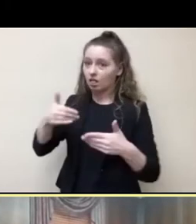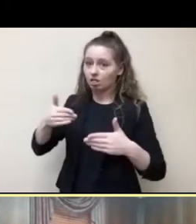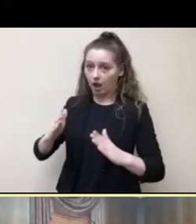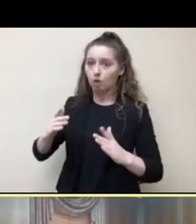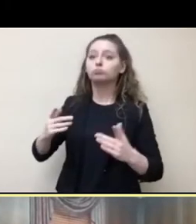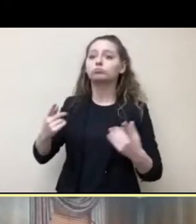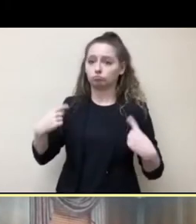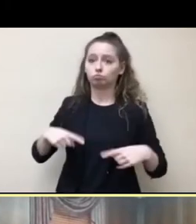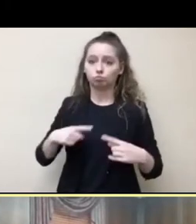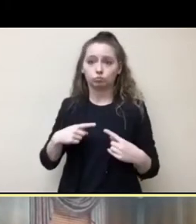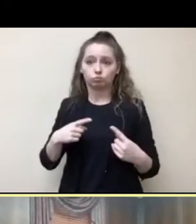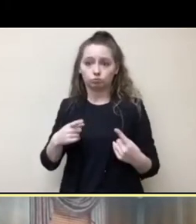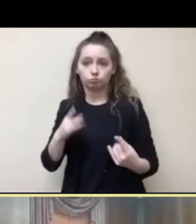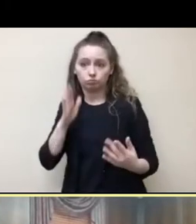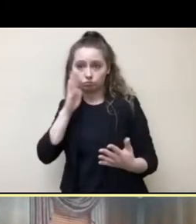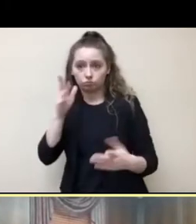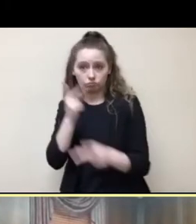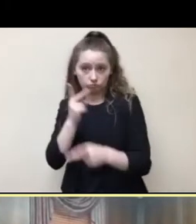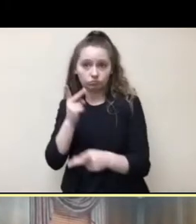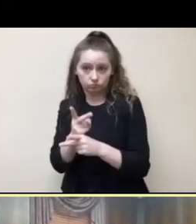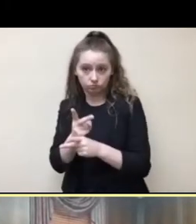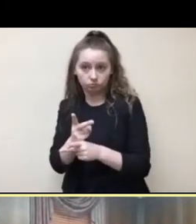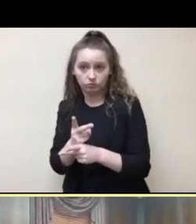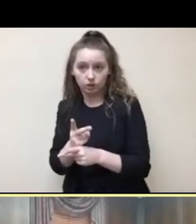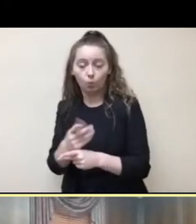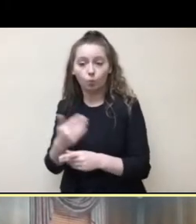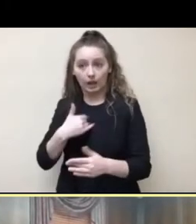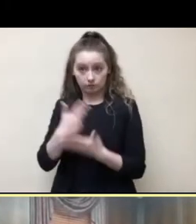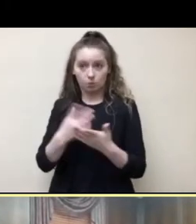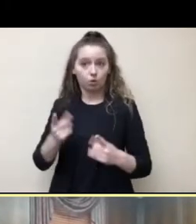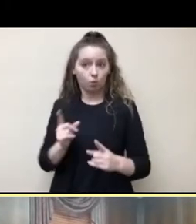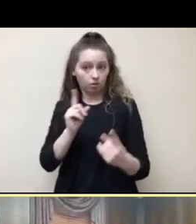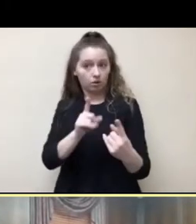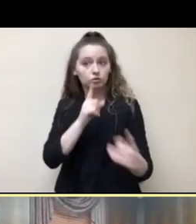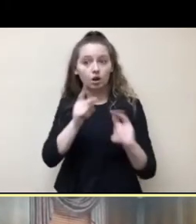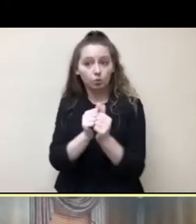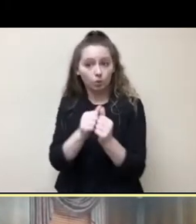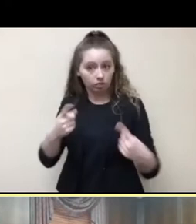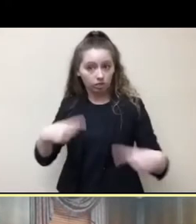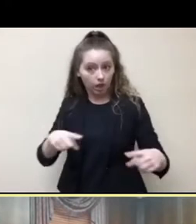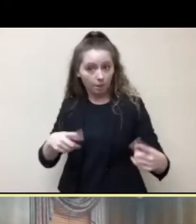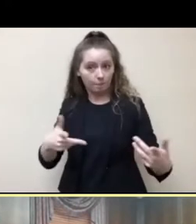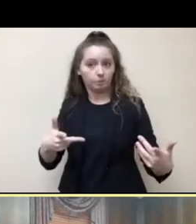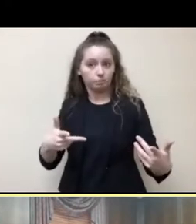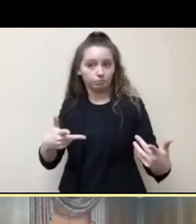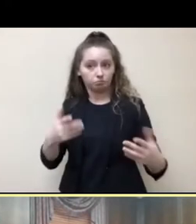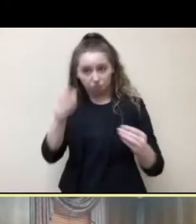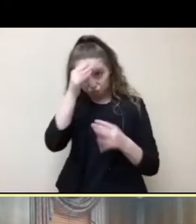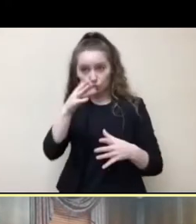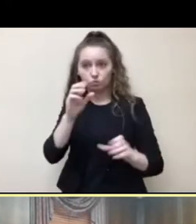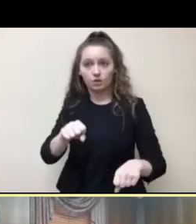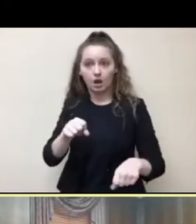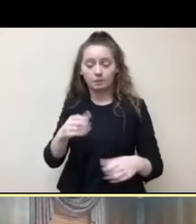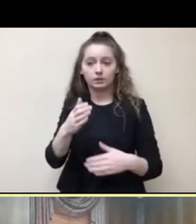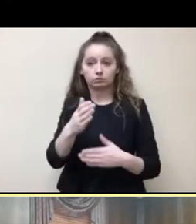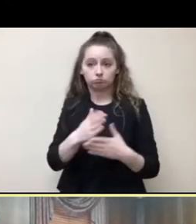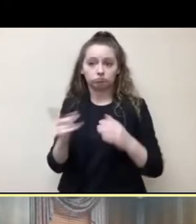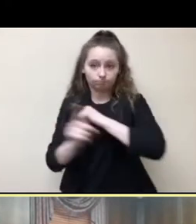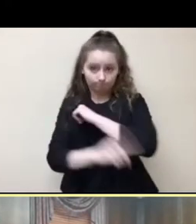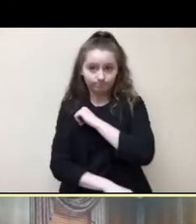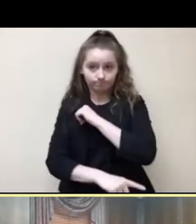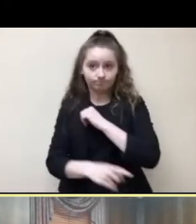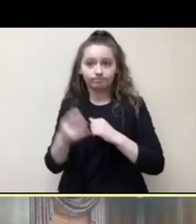it. We have somebody go out there, talk to them, let them know that there could be some repercussions to opening early when it's not